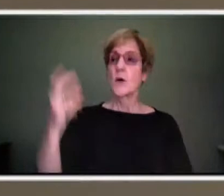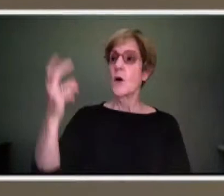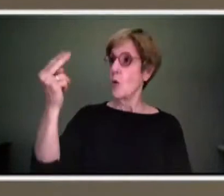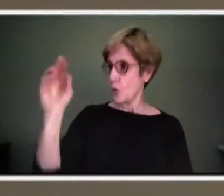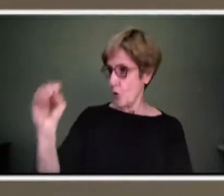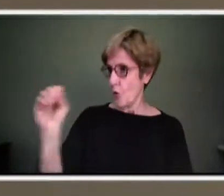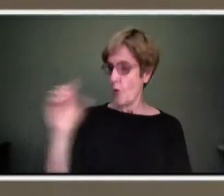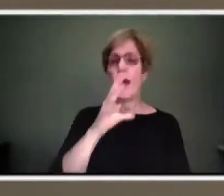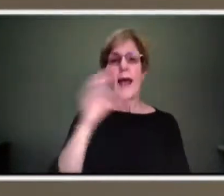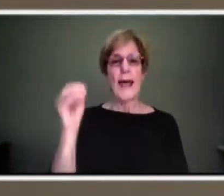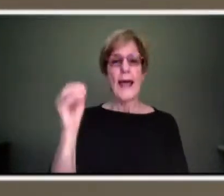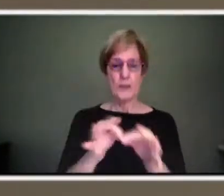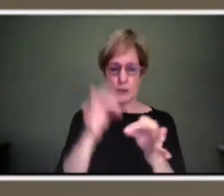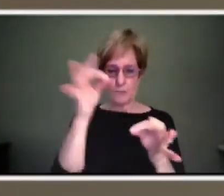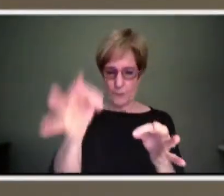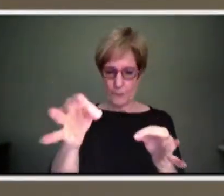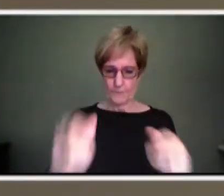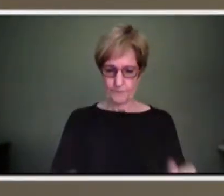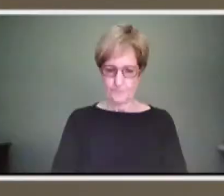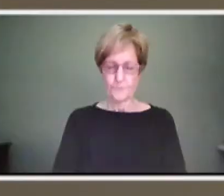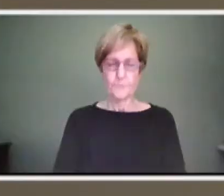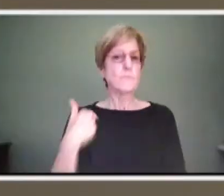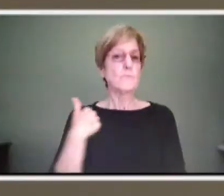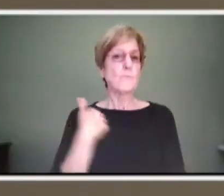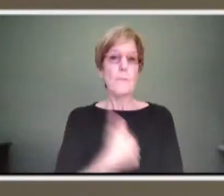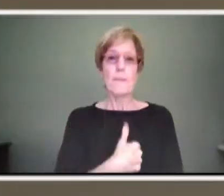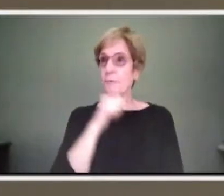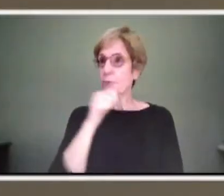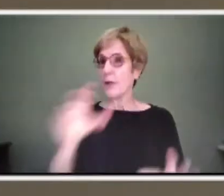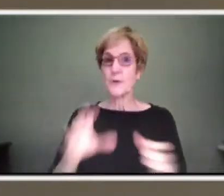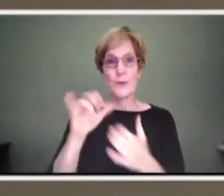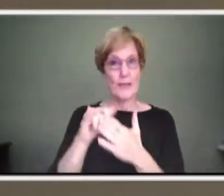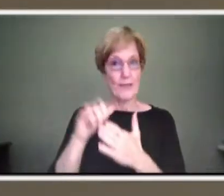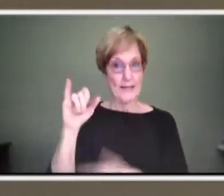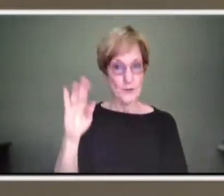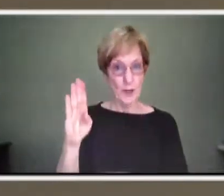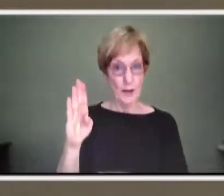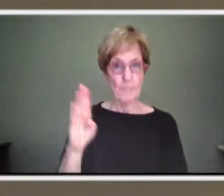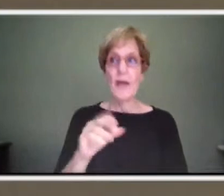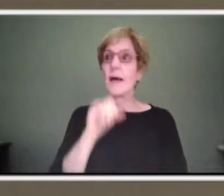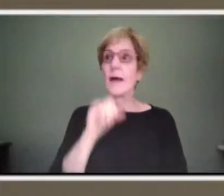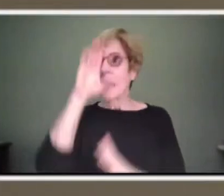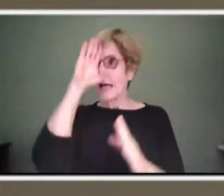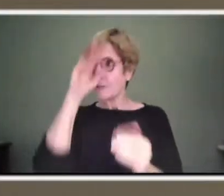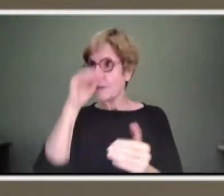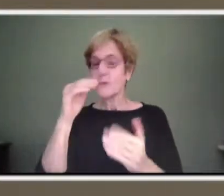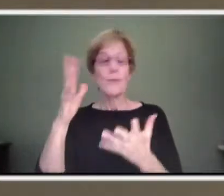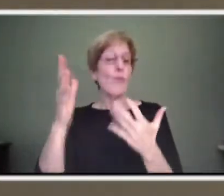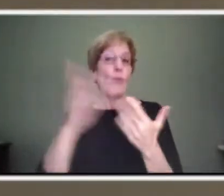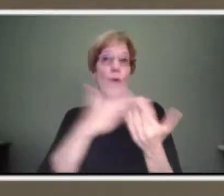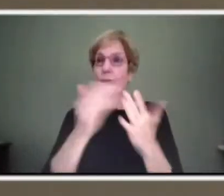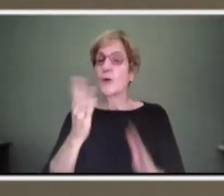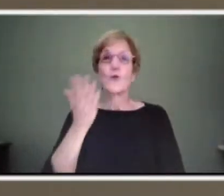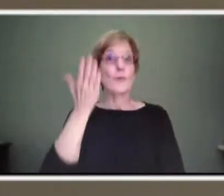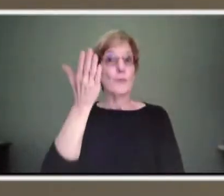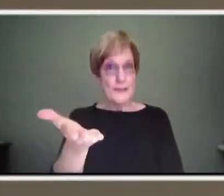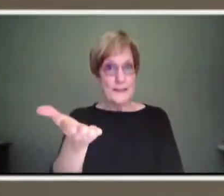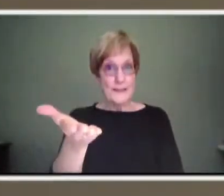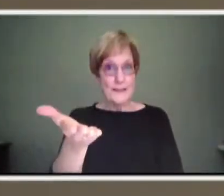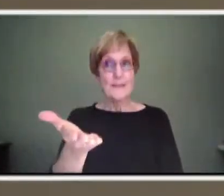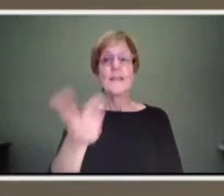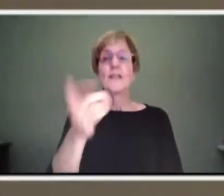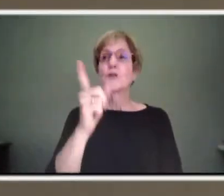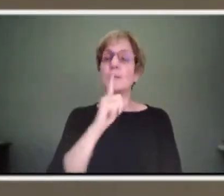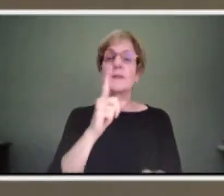deferral. If we are not going to do that job, if it is going to be an expectation that whatever you present to council should be rubber